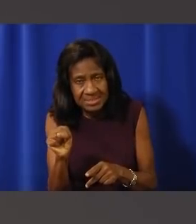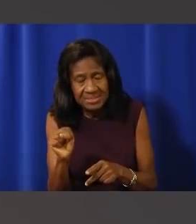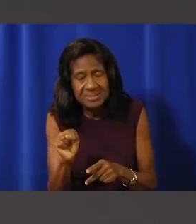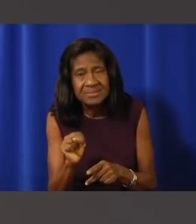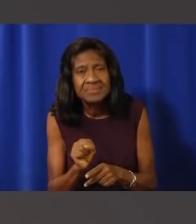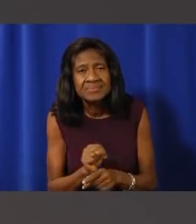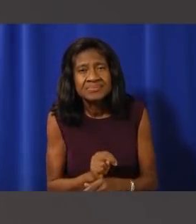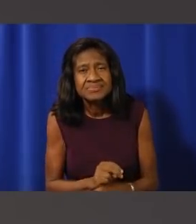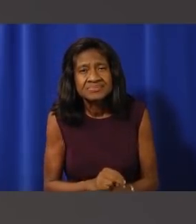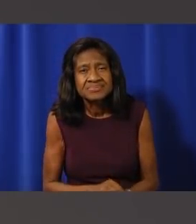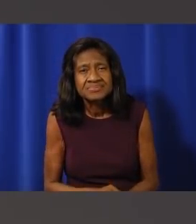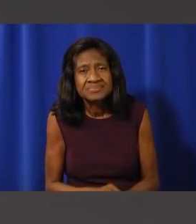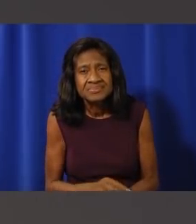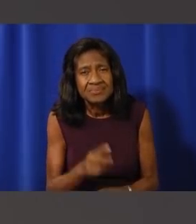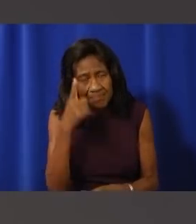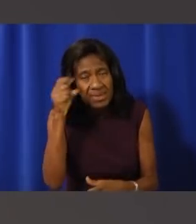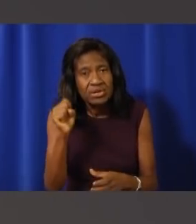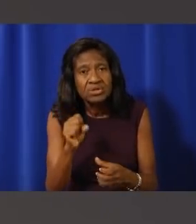that case.